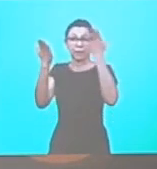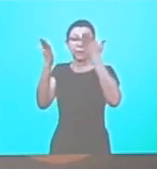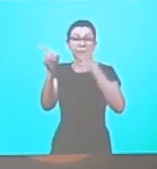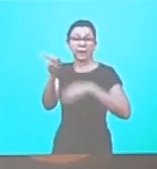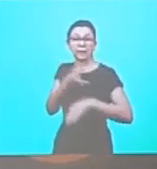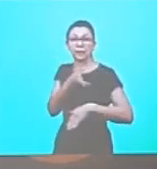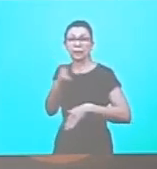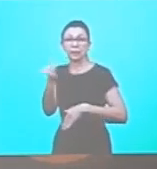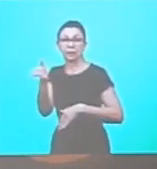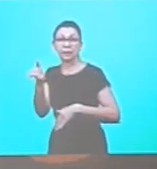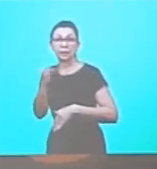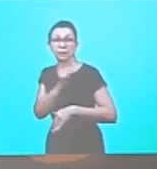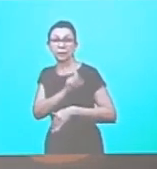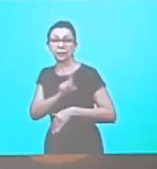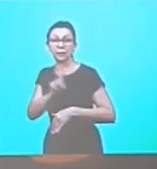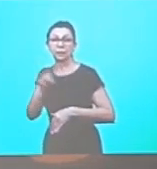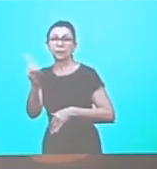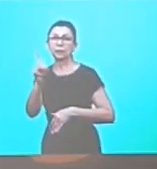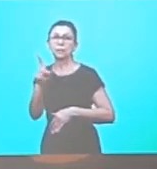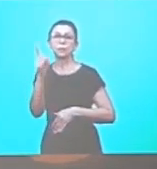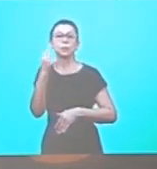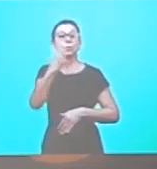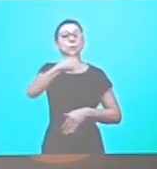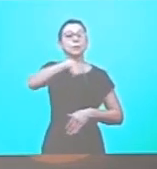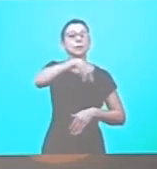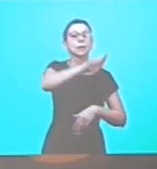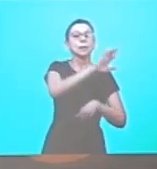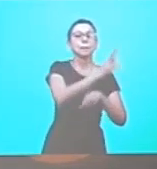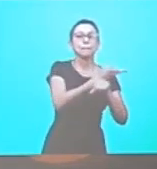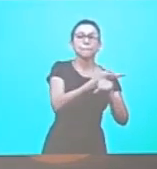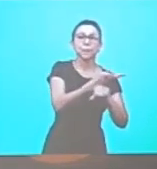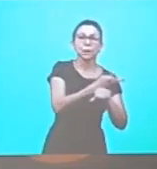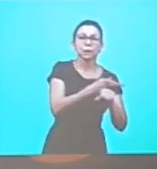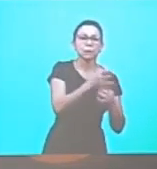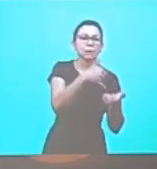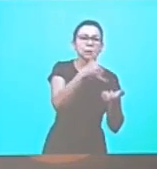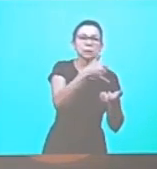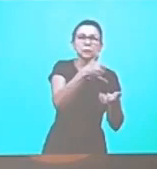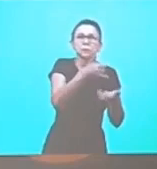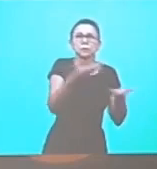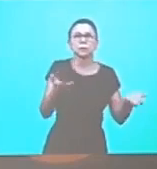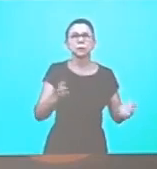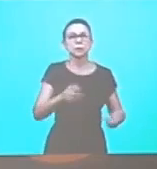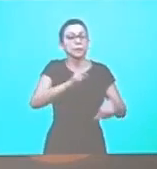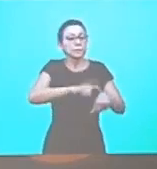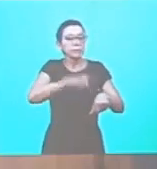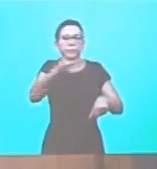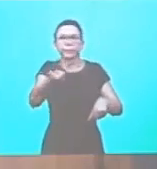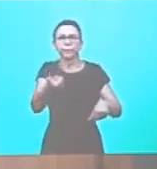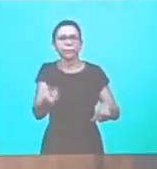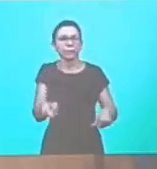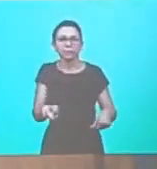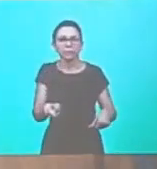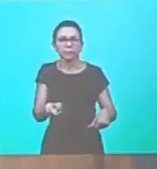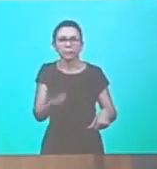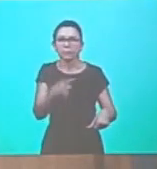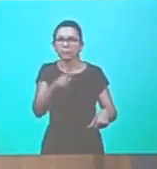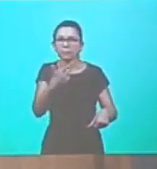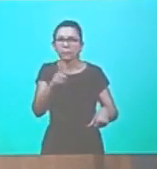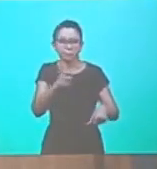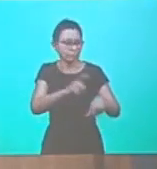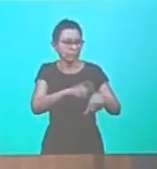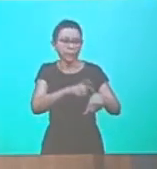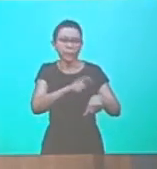When the bridegroom arrived, instead of them going to meet the bridegroom, they went to go get more oil. They went on the